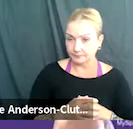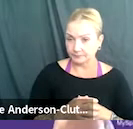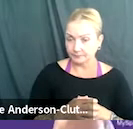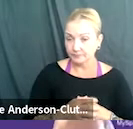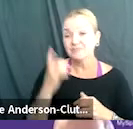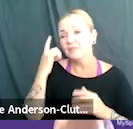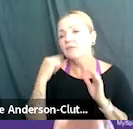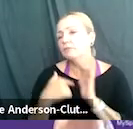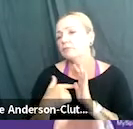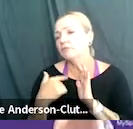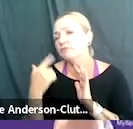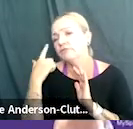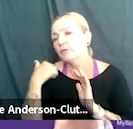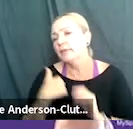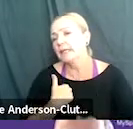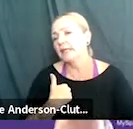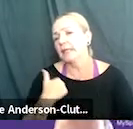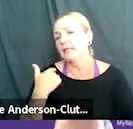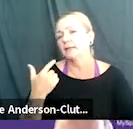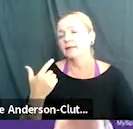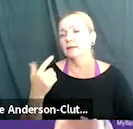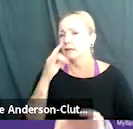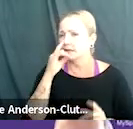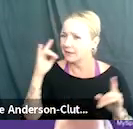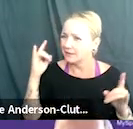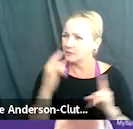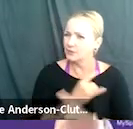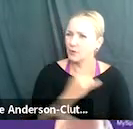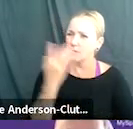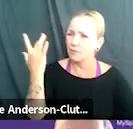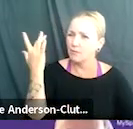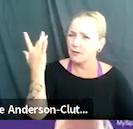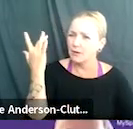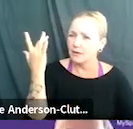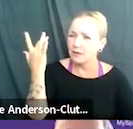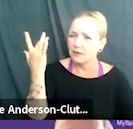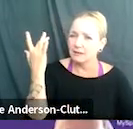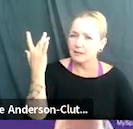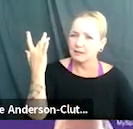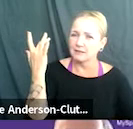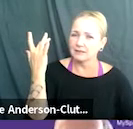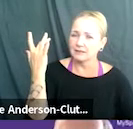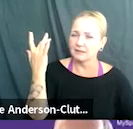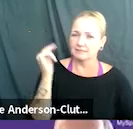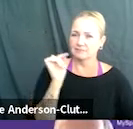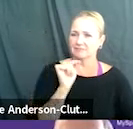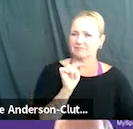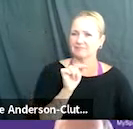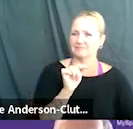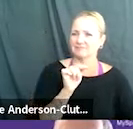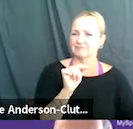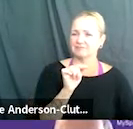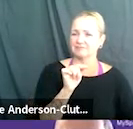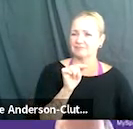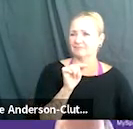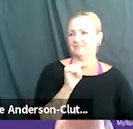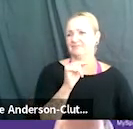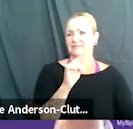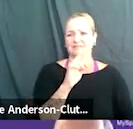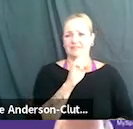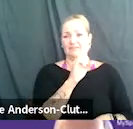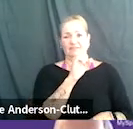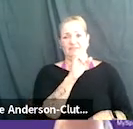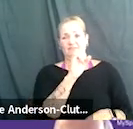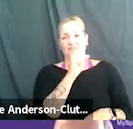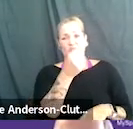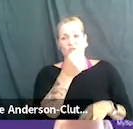and we'll describe it with the next person also, is that I can't recall anybody that I've seen in the past, and maybe I didn't pay attention or something, but